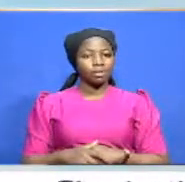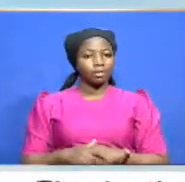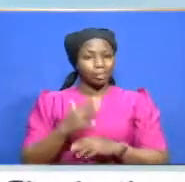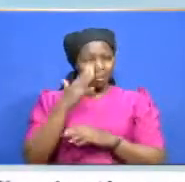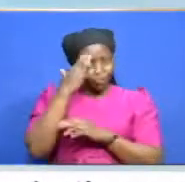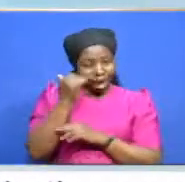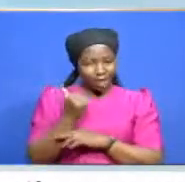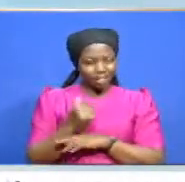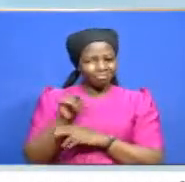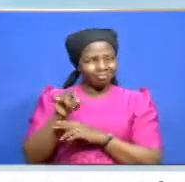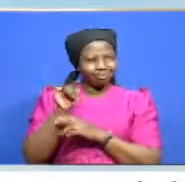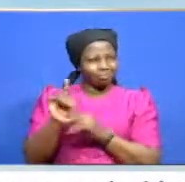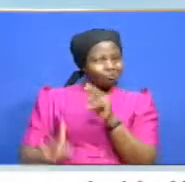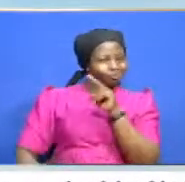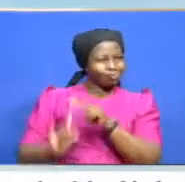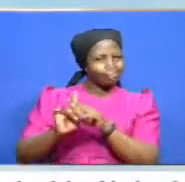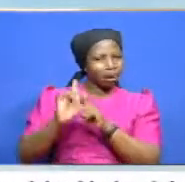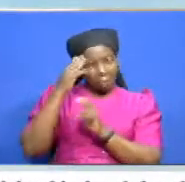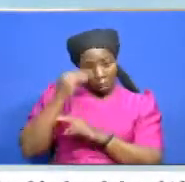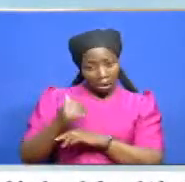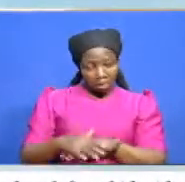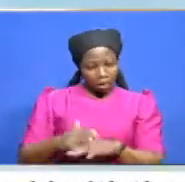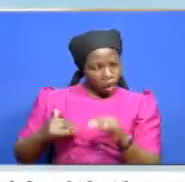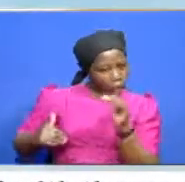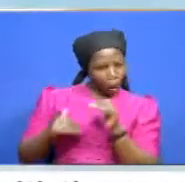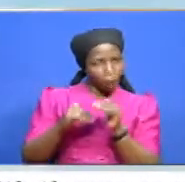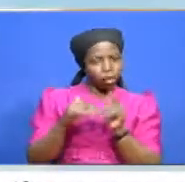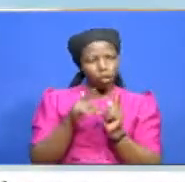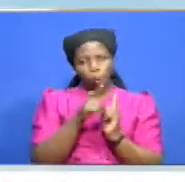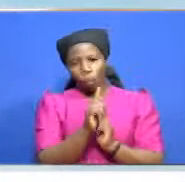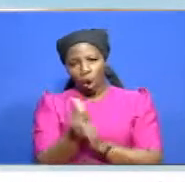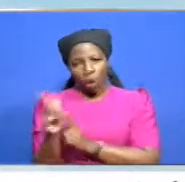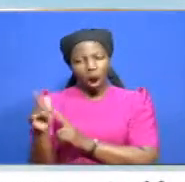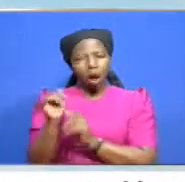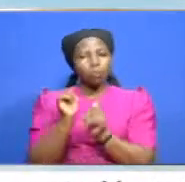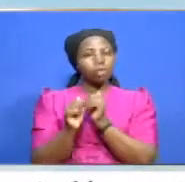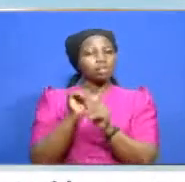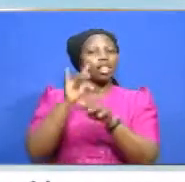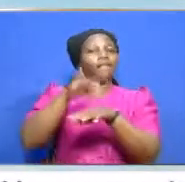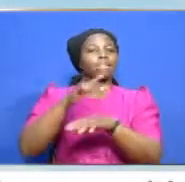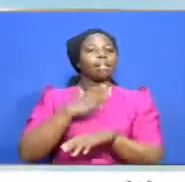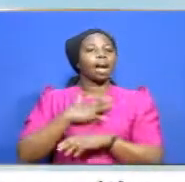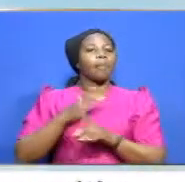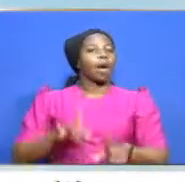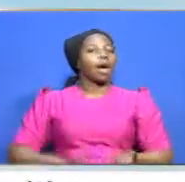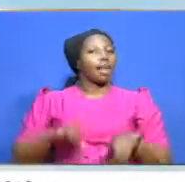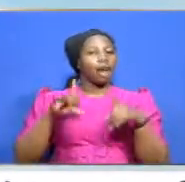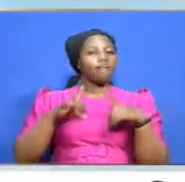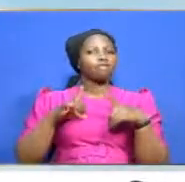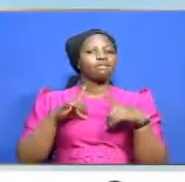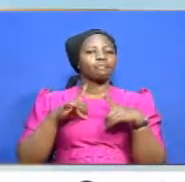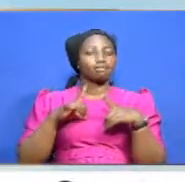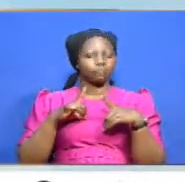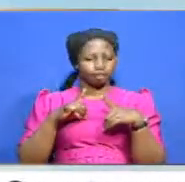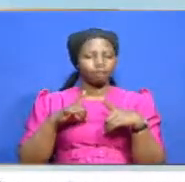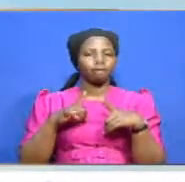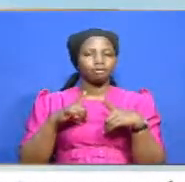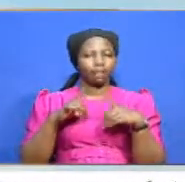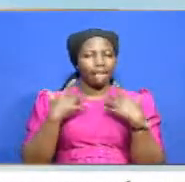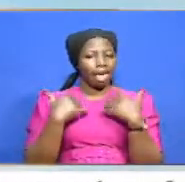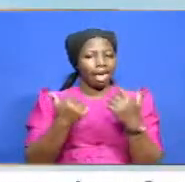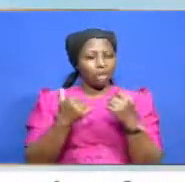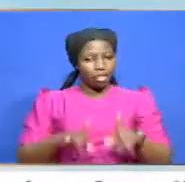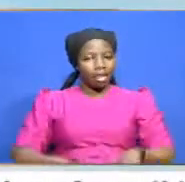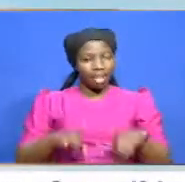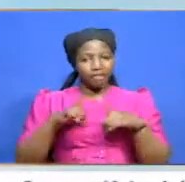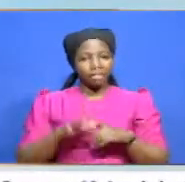And therefore, it was a war which was affecting our lives in terms of health. It would be very, very